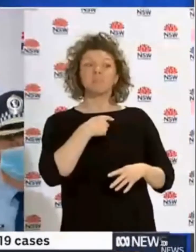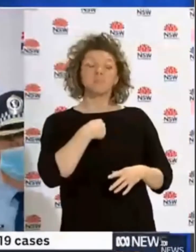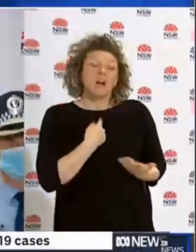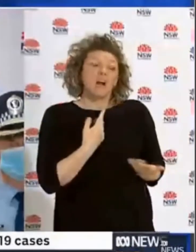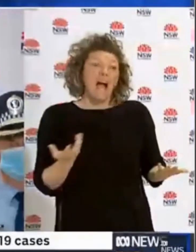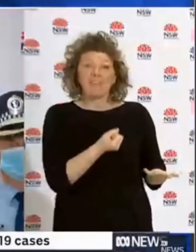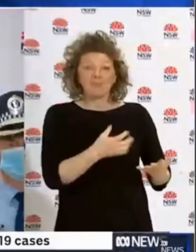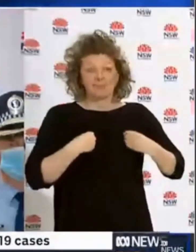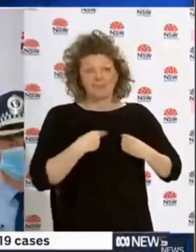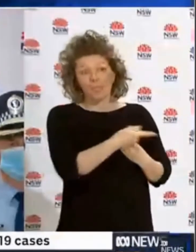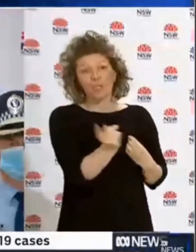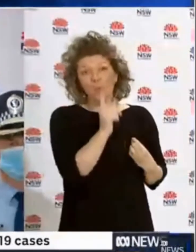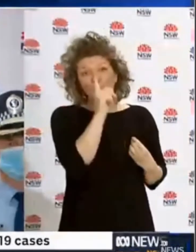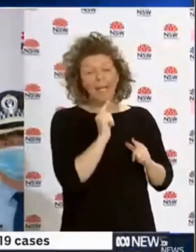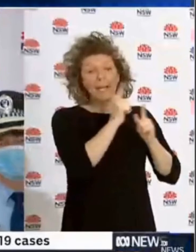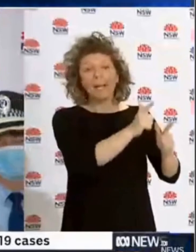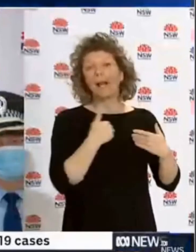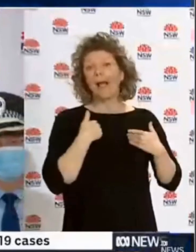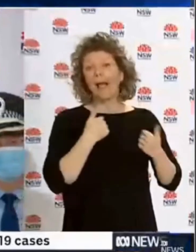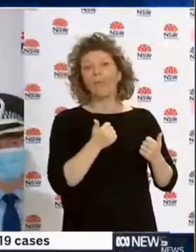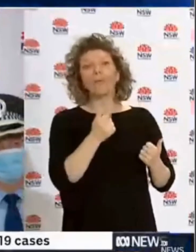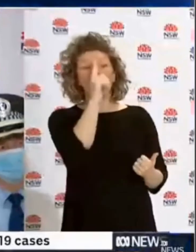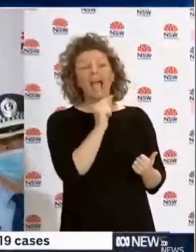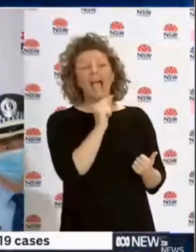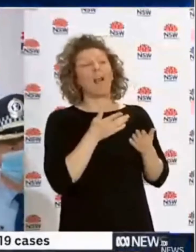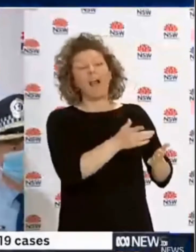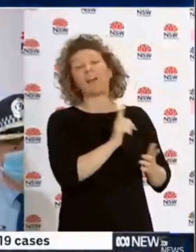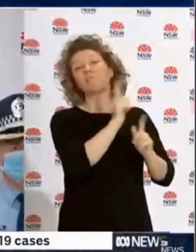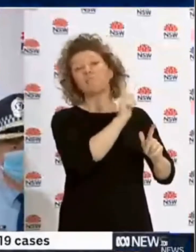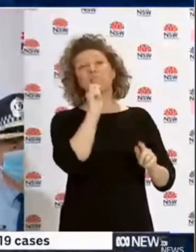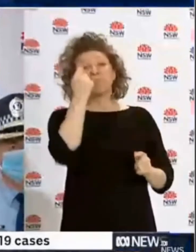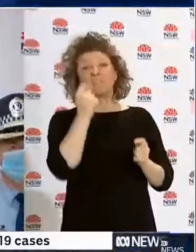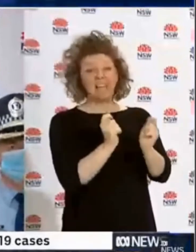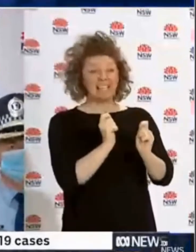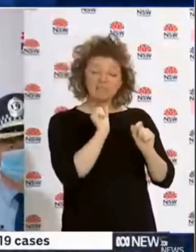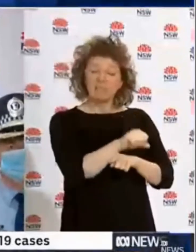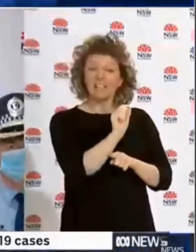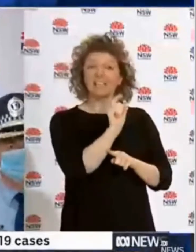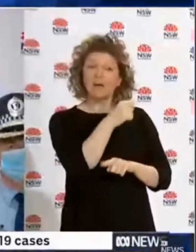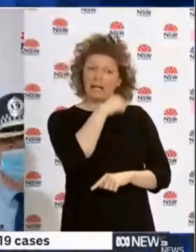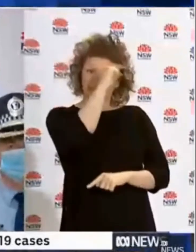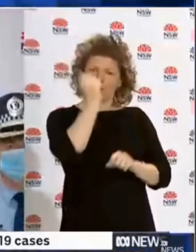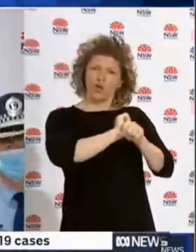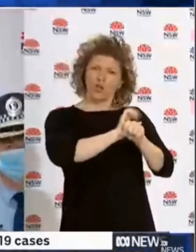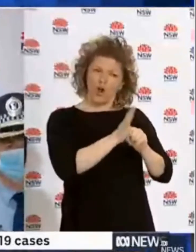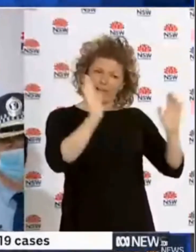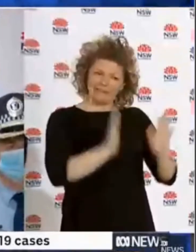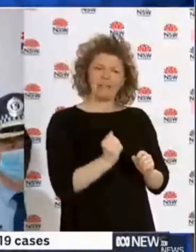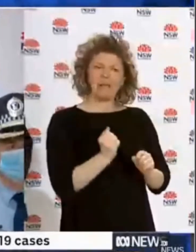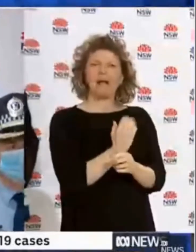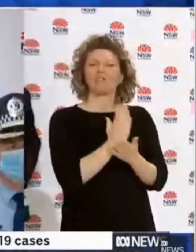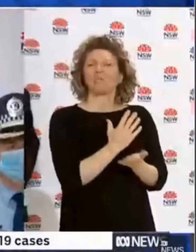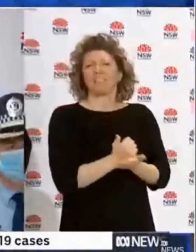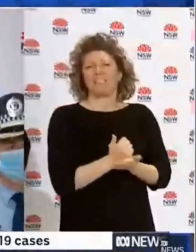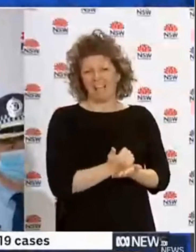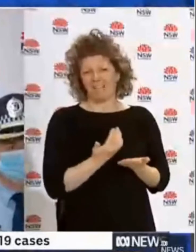courtesy and privacy if you go and have a health test, and we would like you to have a health test, because the bigger issue for us is to make sure our communities are as safe as possible. Minister, will